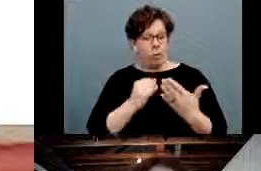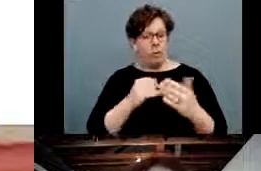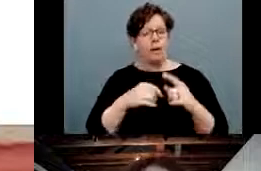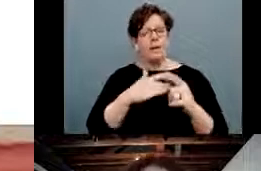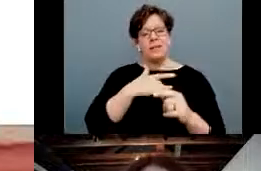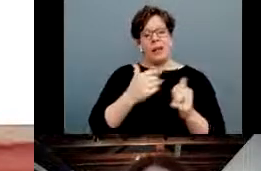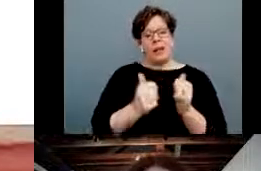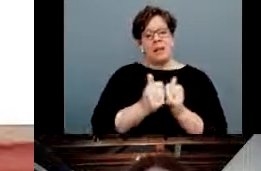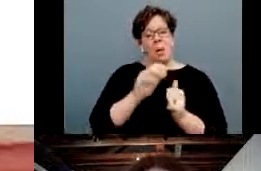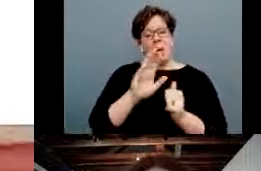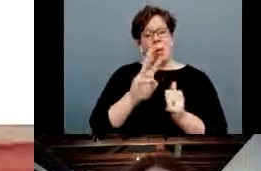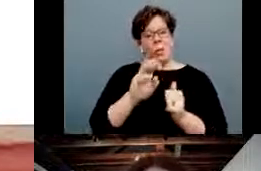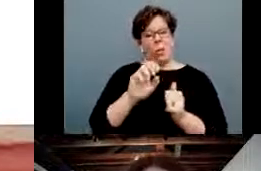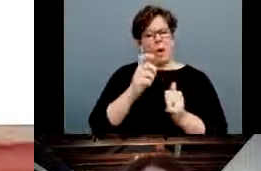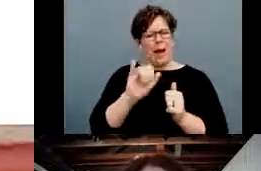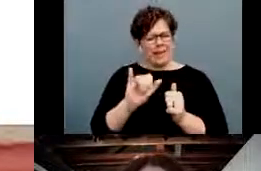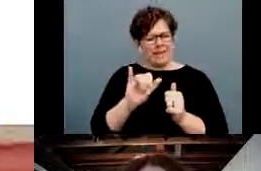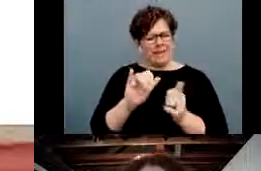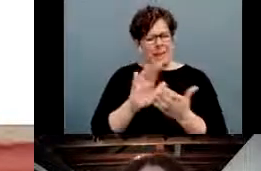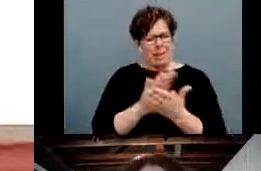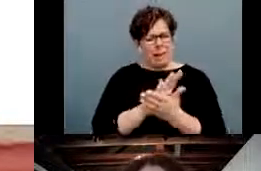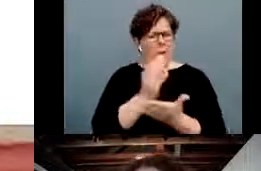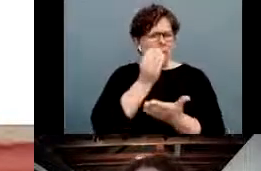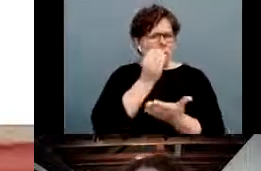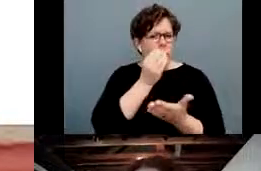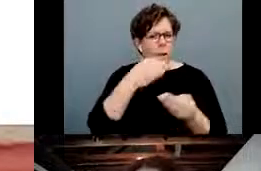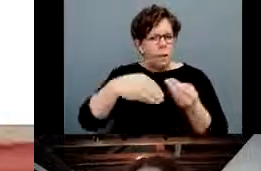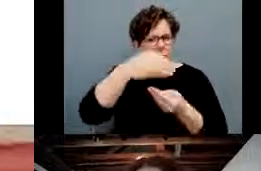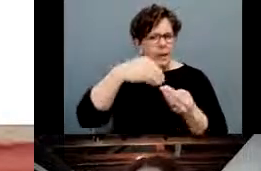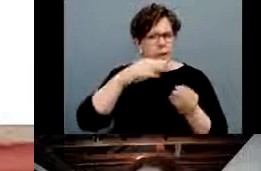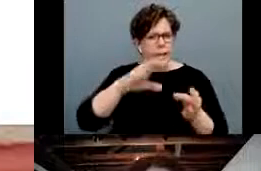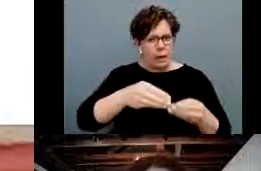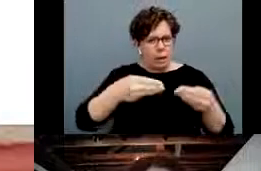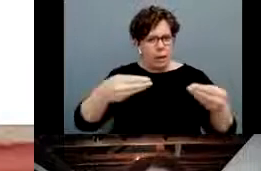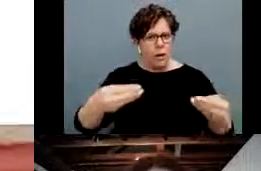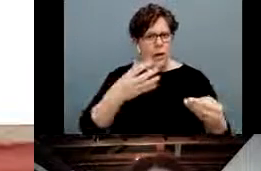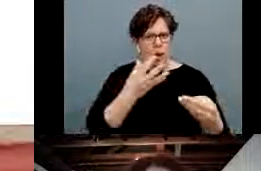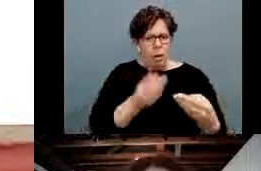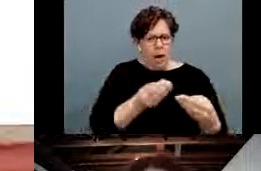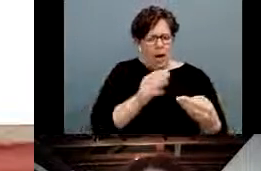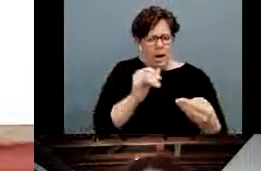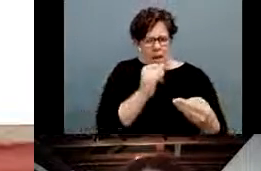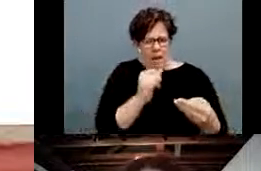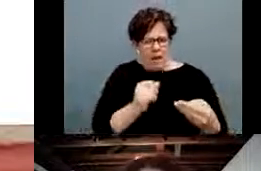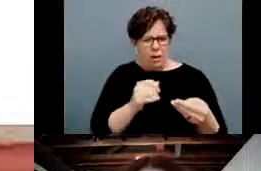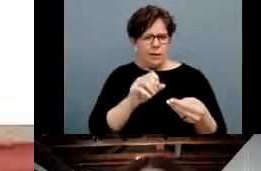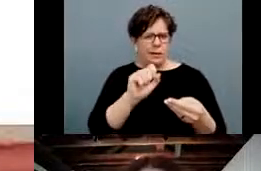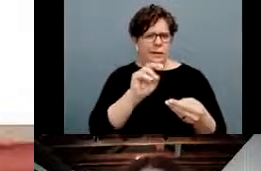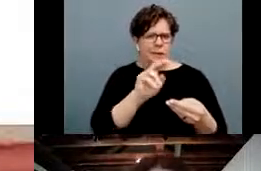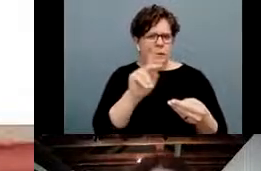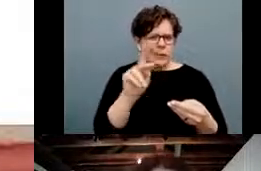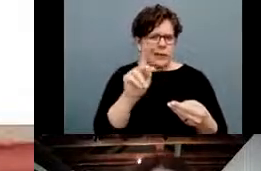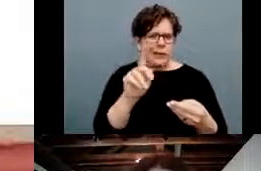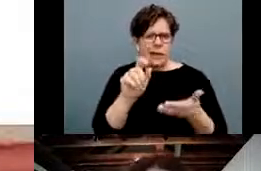on the waxy inside surfaces of food packaging. He would wet and then rough up these surfaces with a stick or a razor